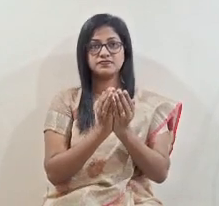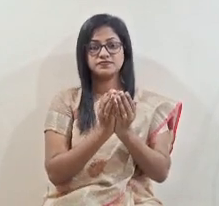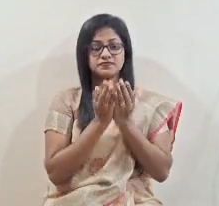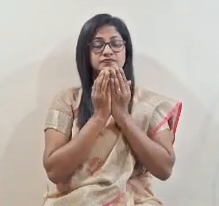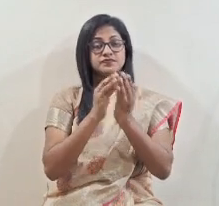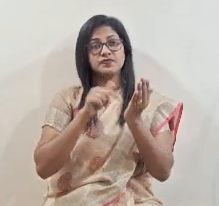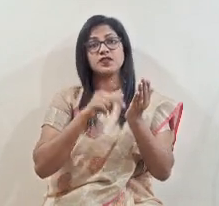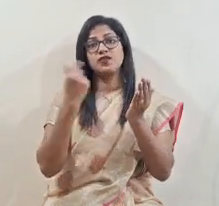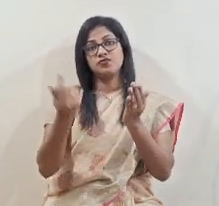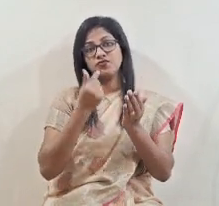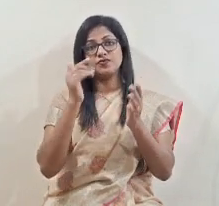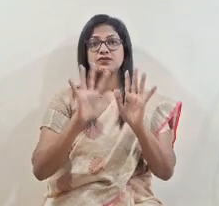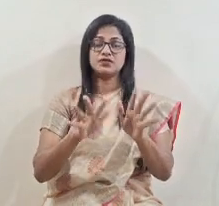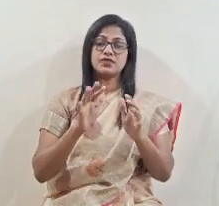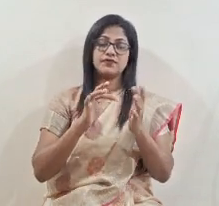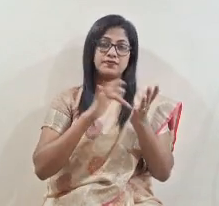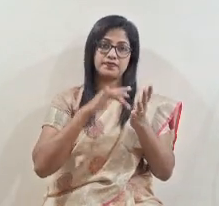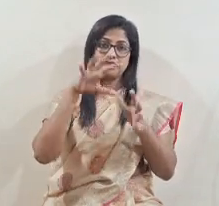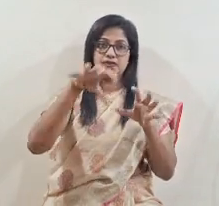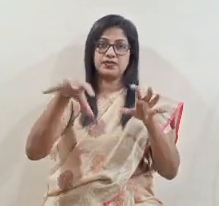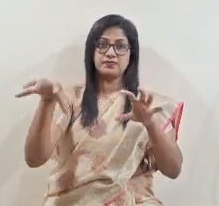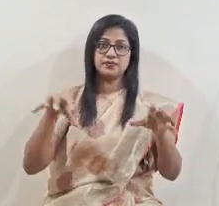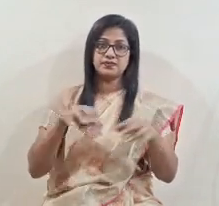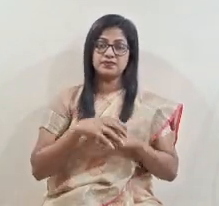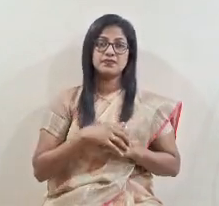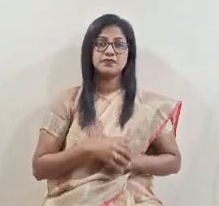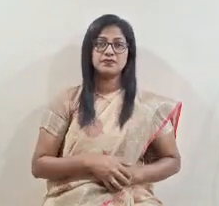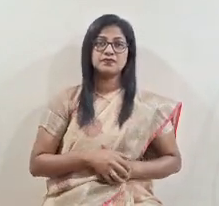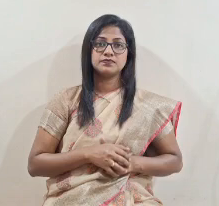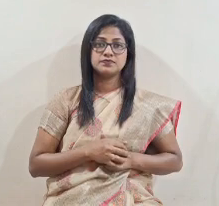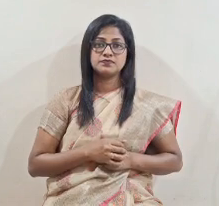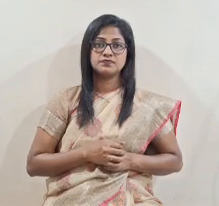ferry vessels that are being used at those particular locations.